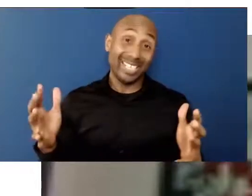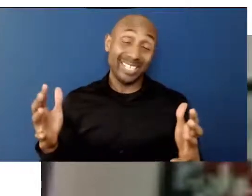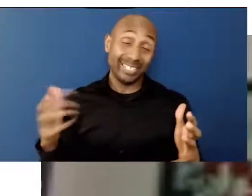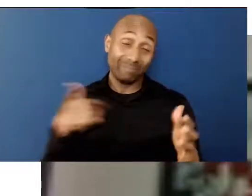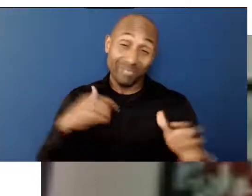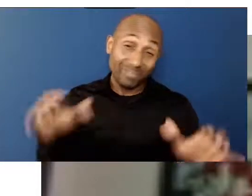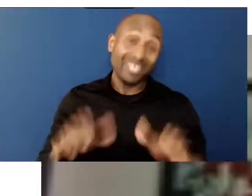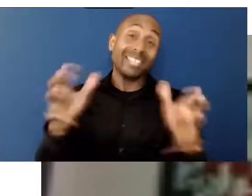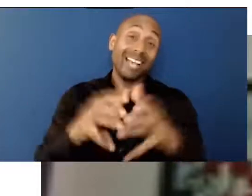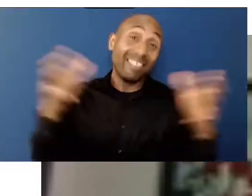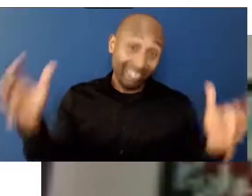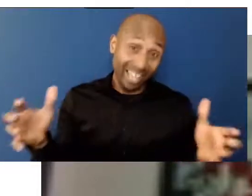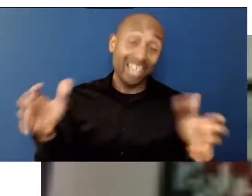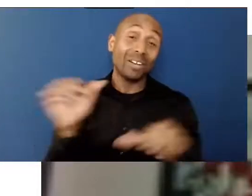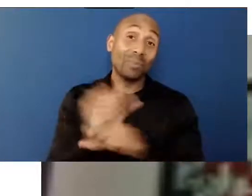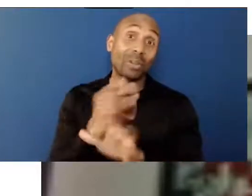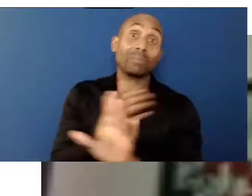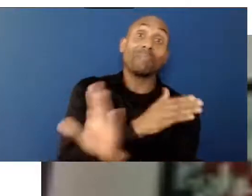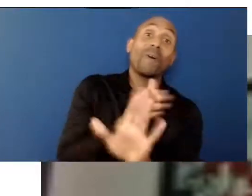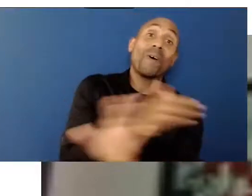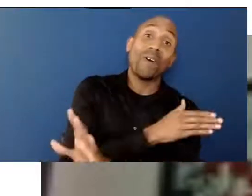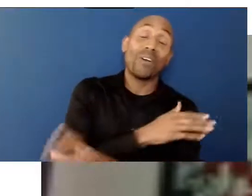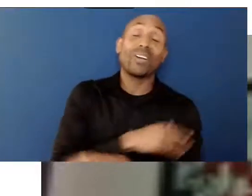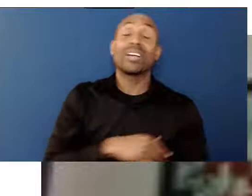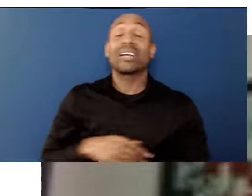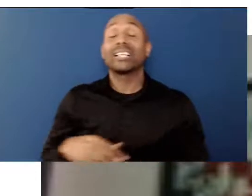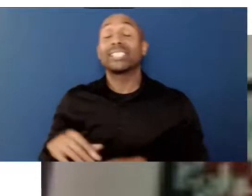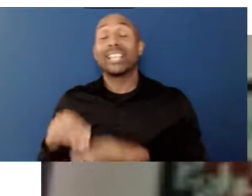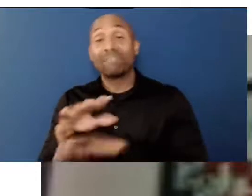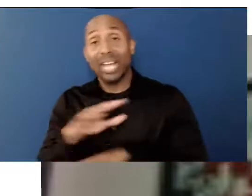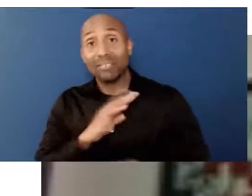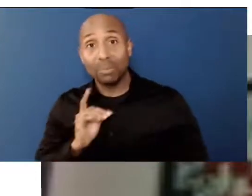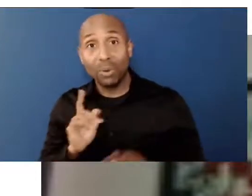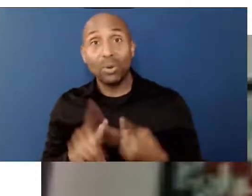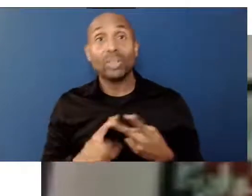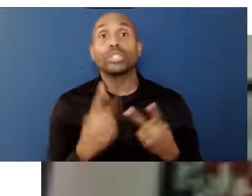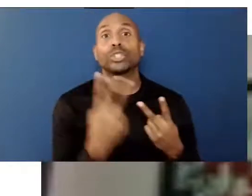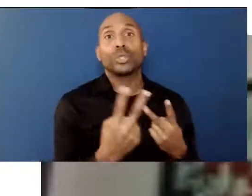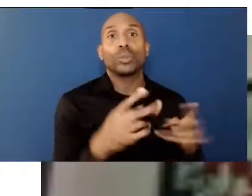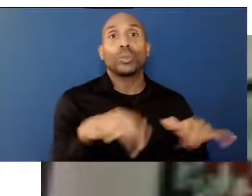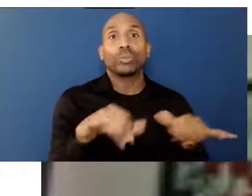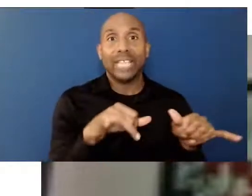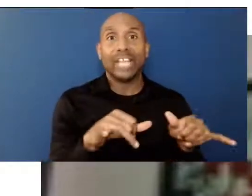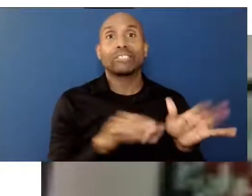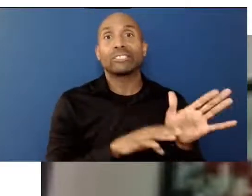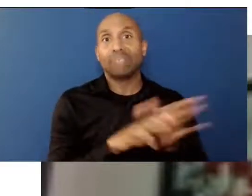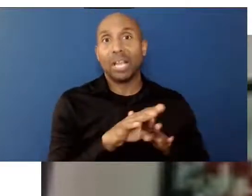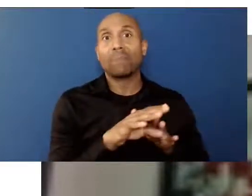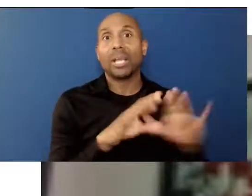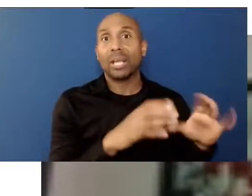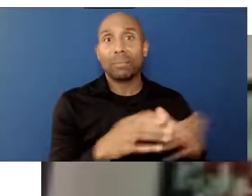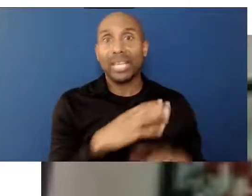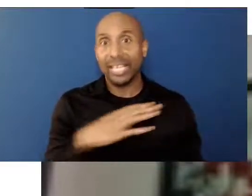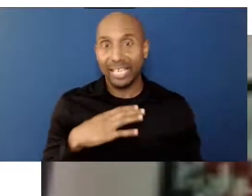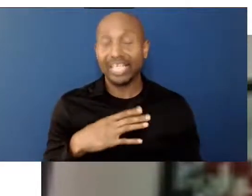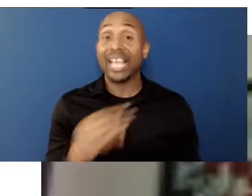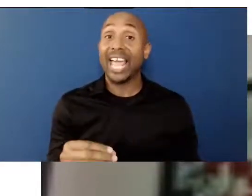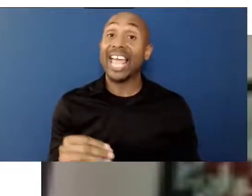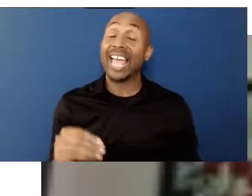2 standard development committees and the staff at the Directorate to develop these recommendations. And,